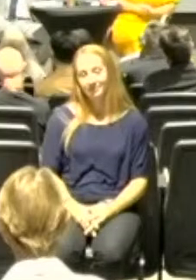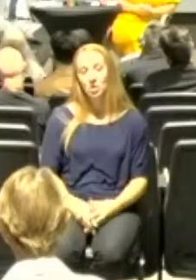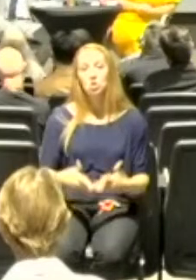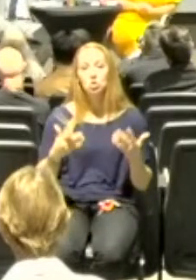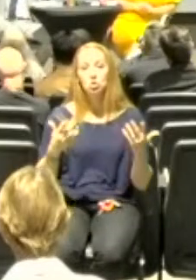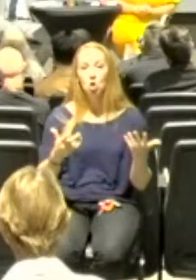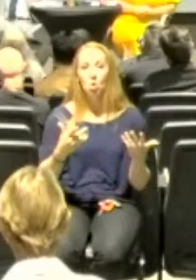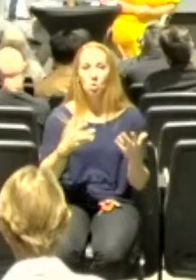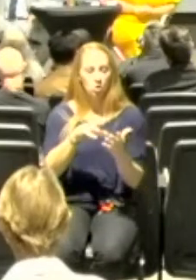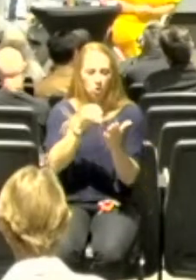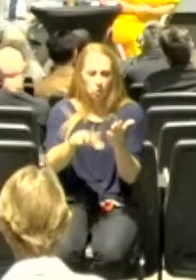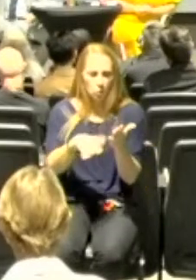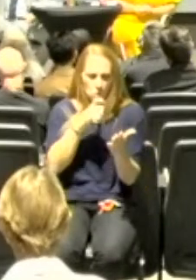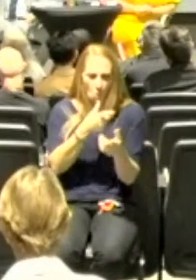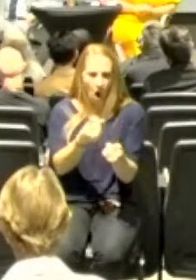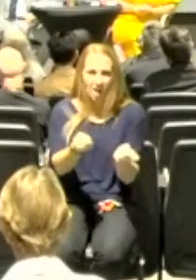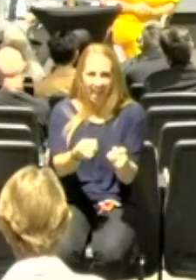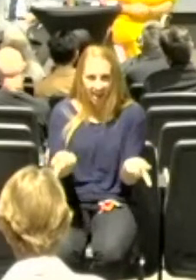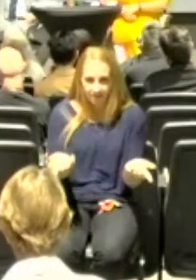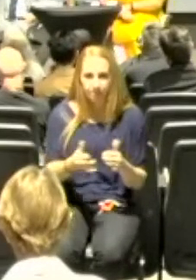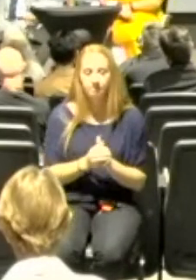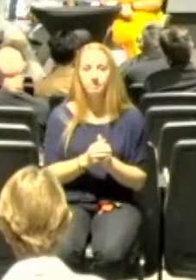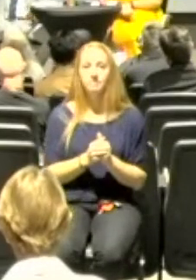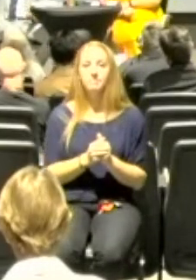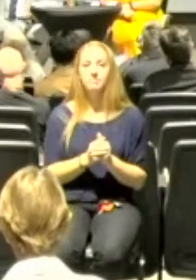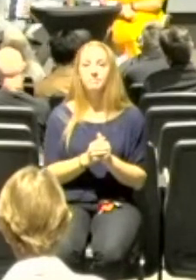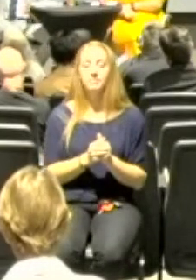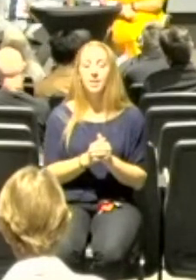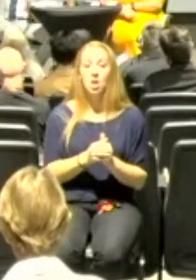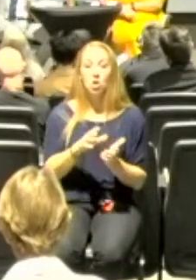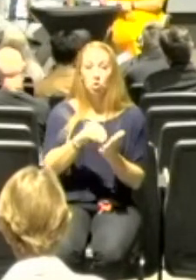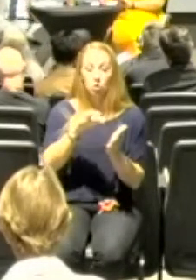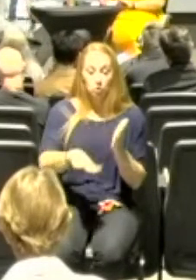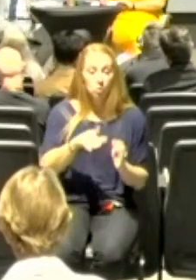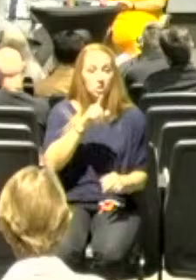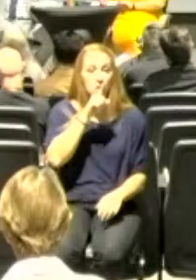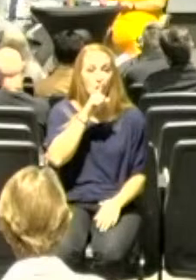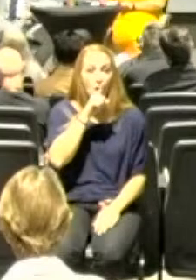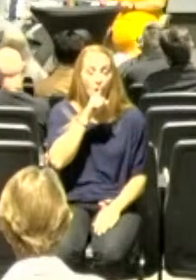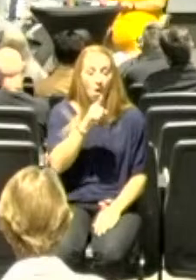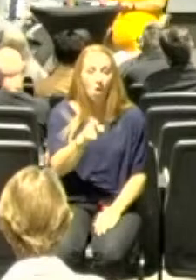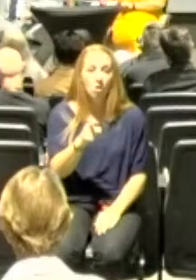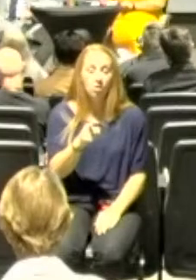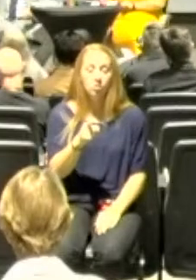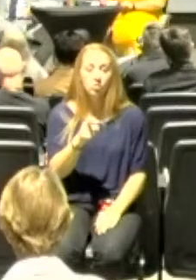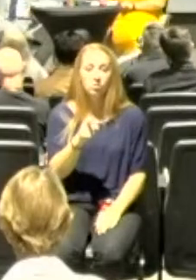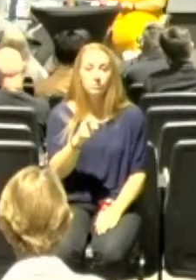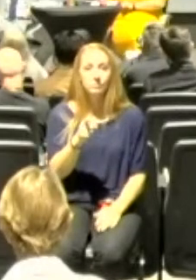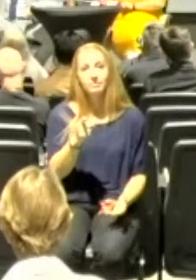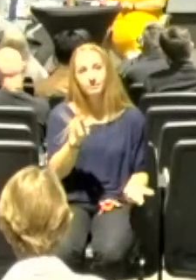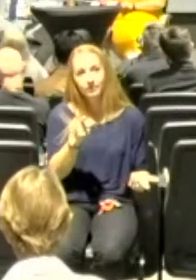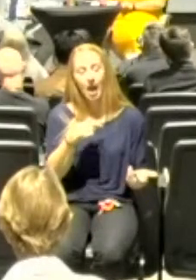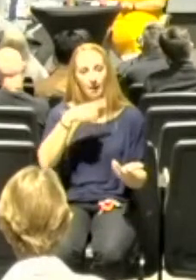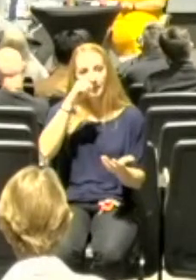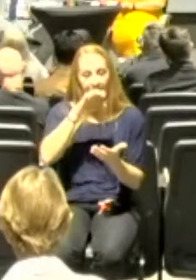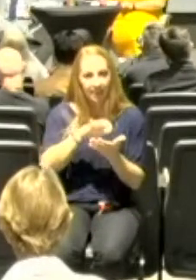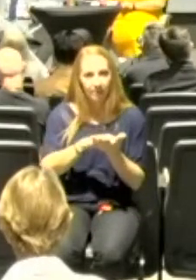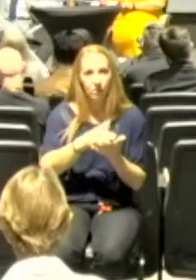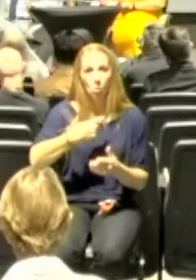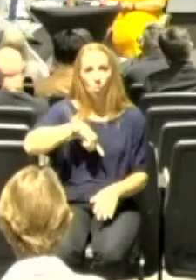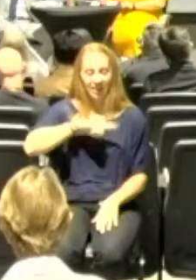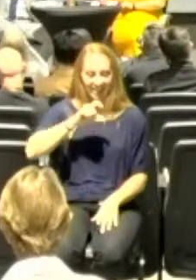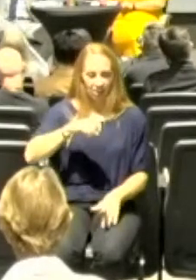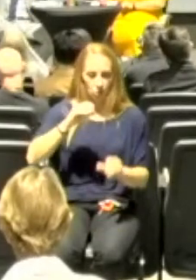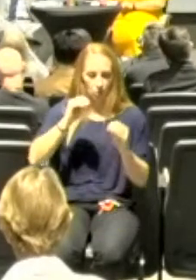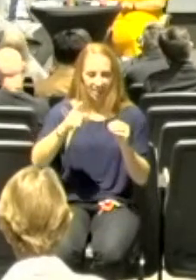So who are our students? Well, I believe our students are the future. I also believe that